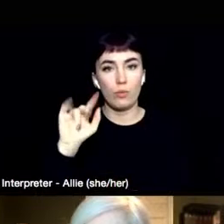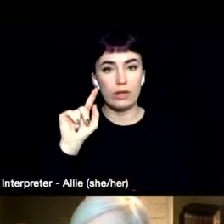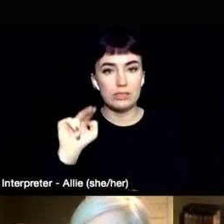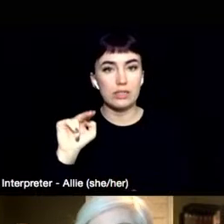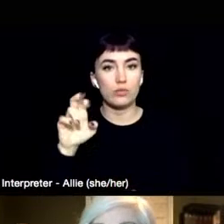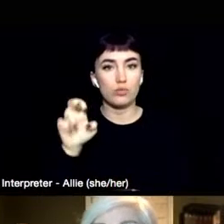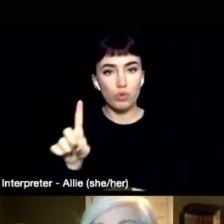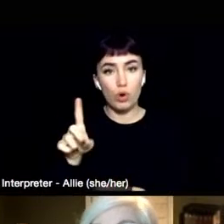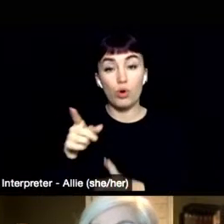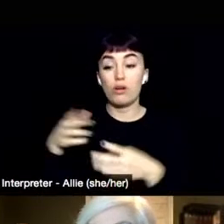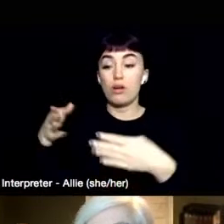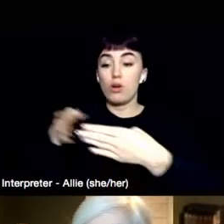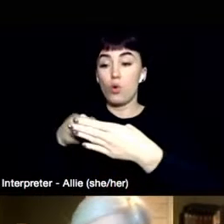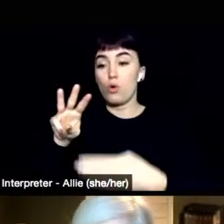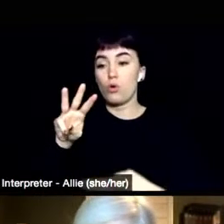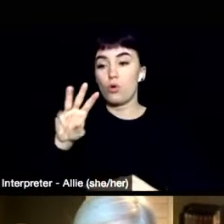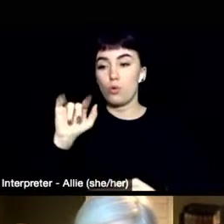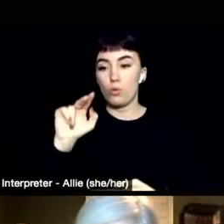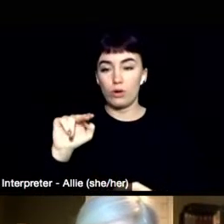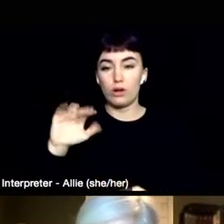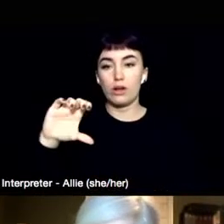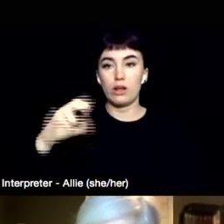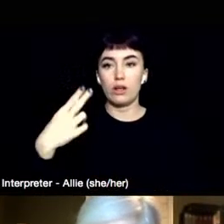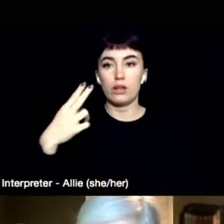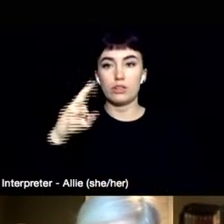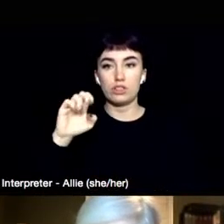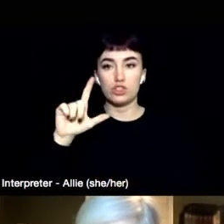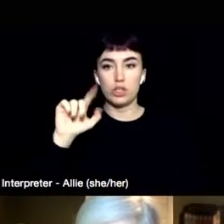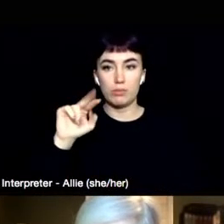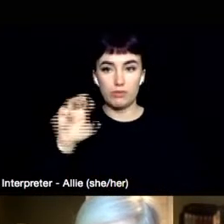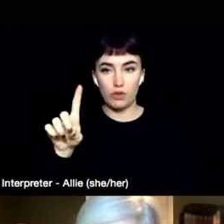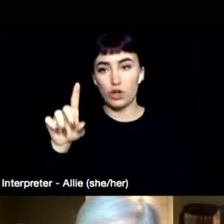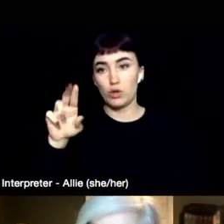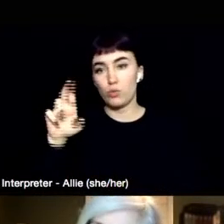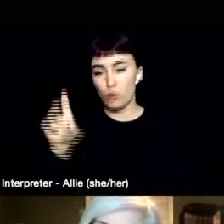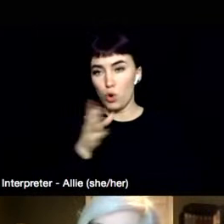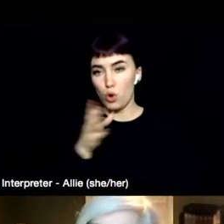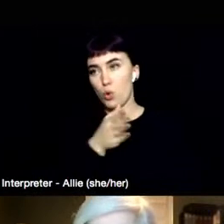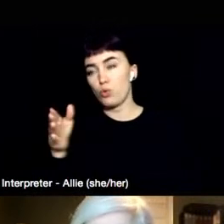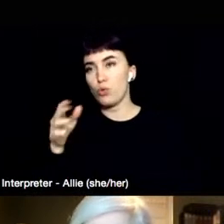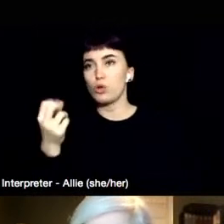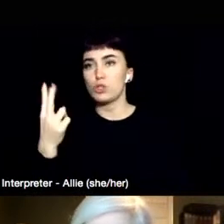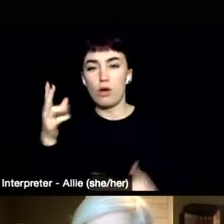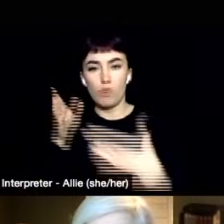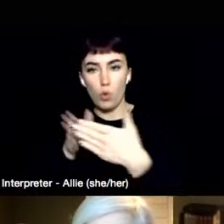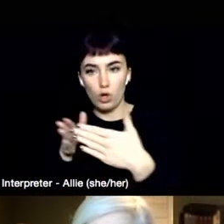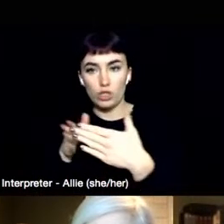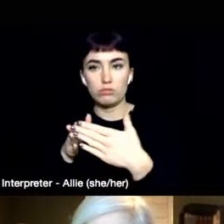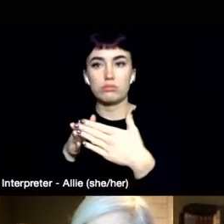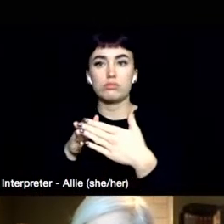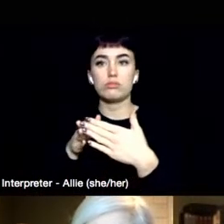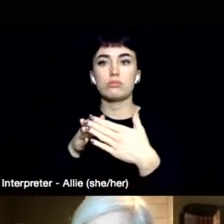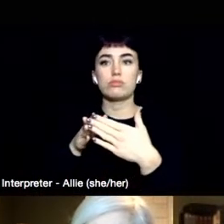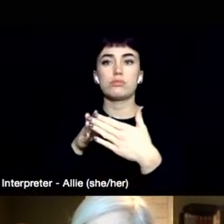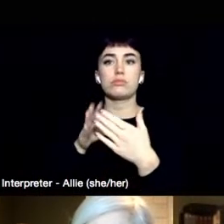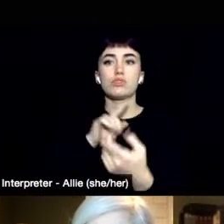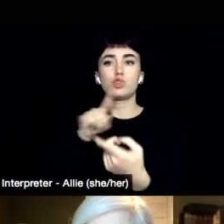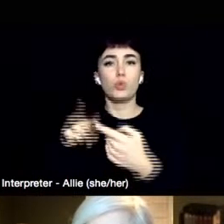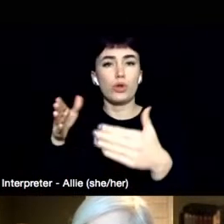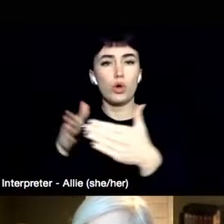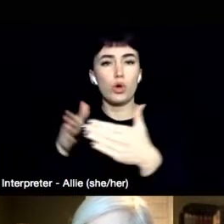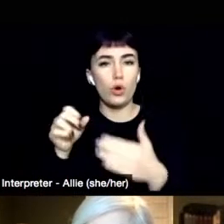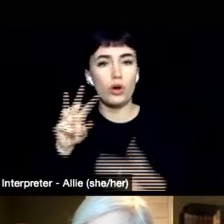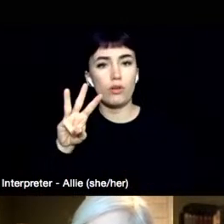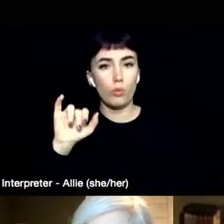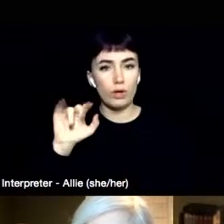from the corner of Winton and Chelmsford Roads through the 12 Corners down to the corner of